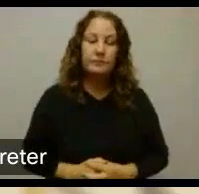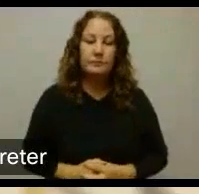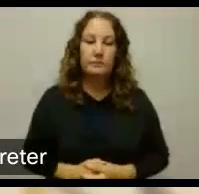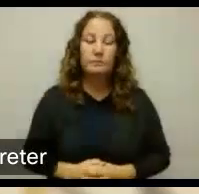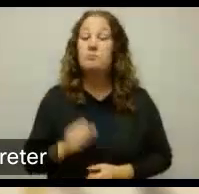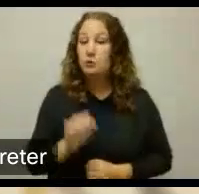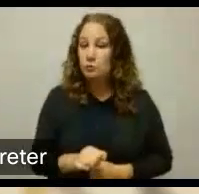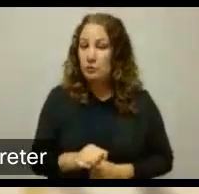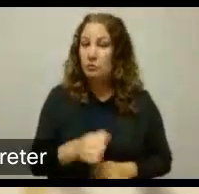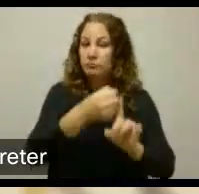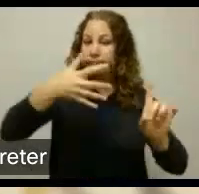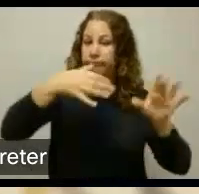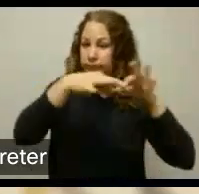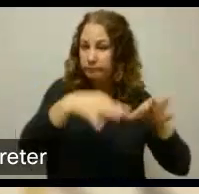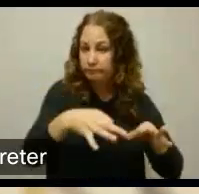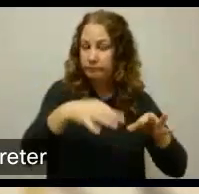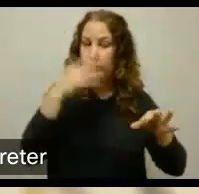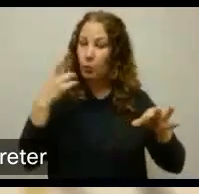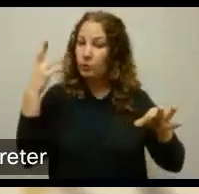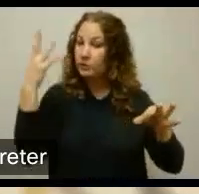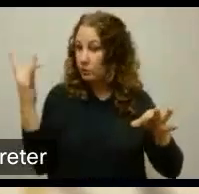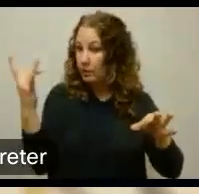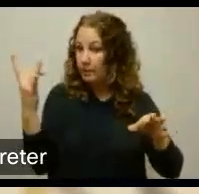give explanations, reasons why